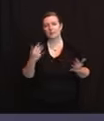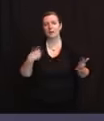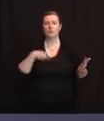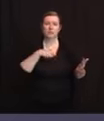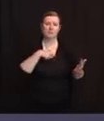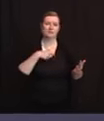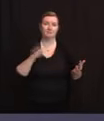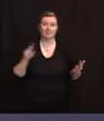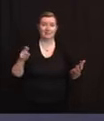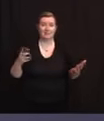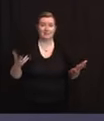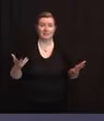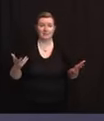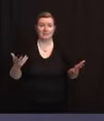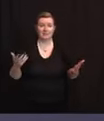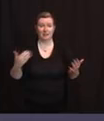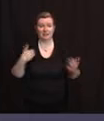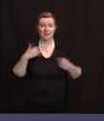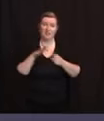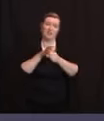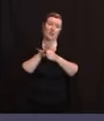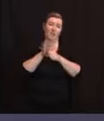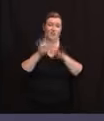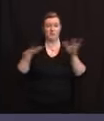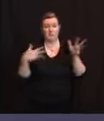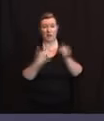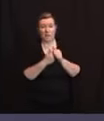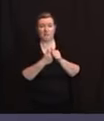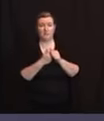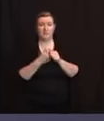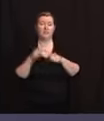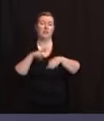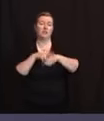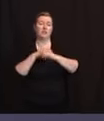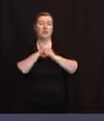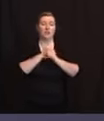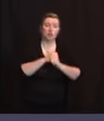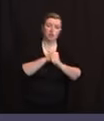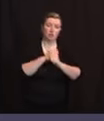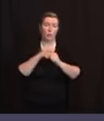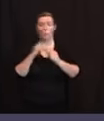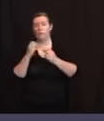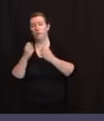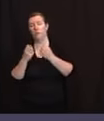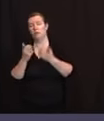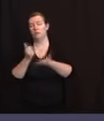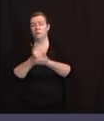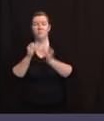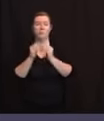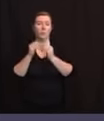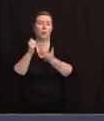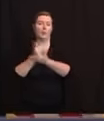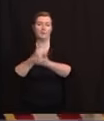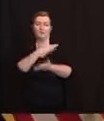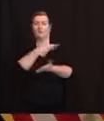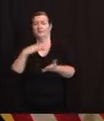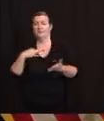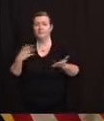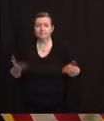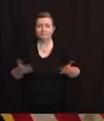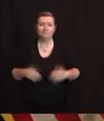to go on in these facilities. And so we'll find a way. Sir. I have a few questions